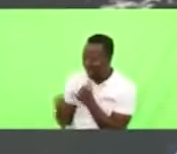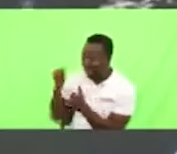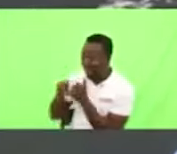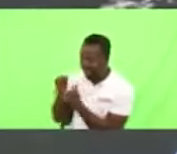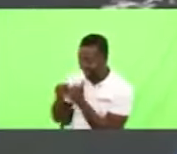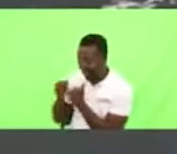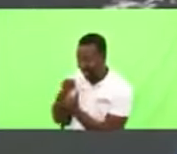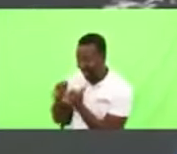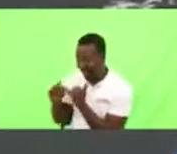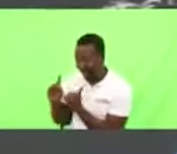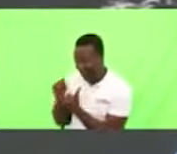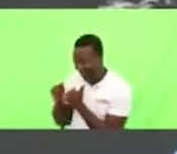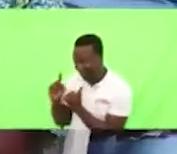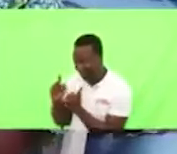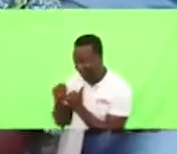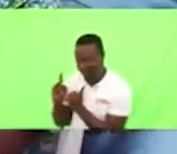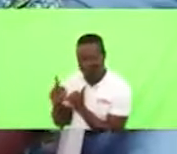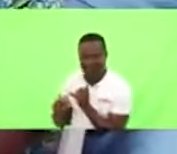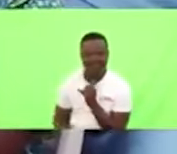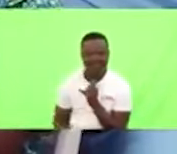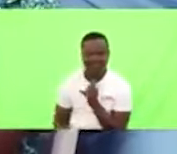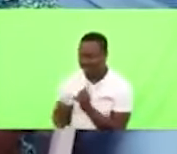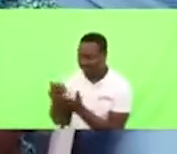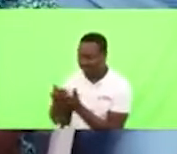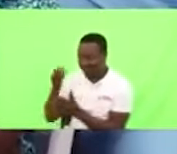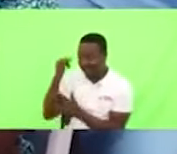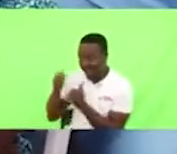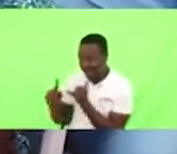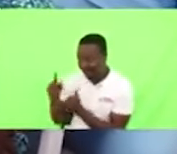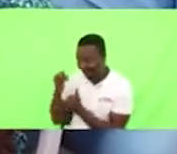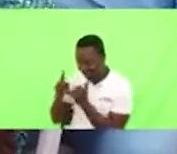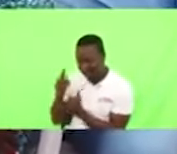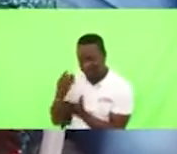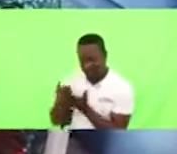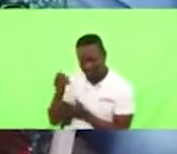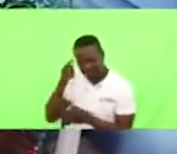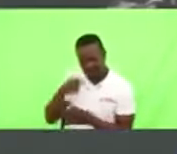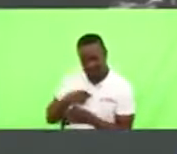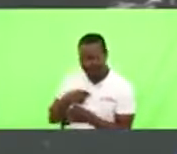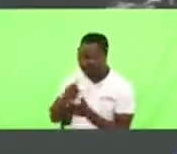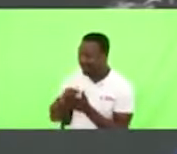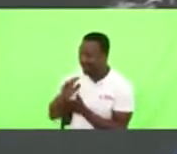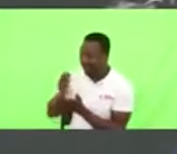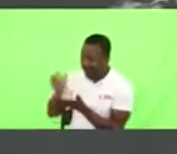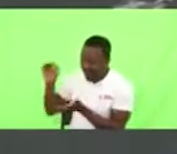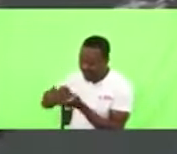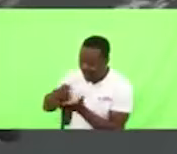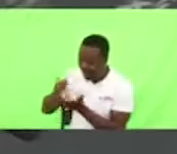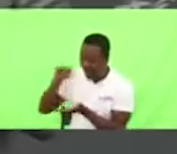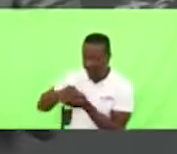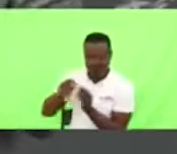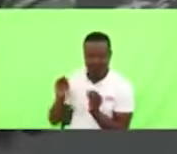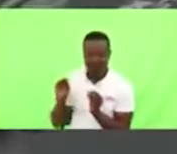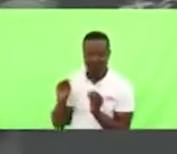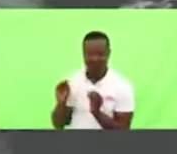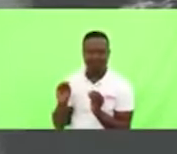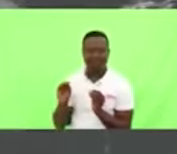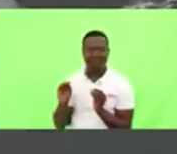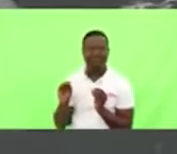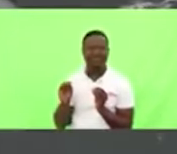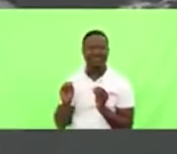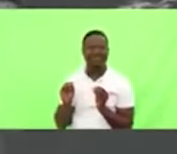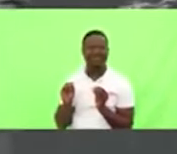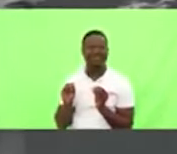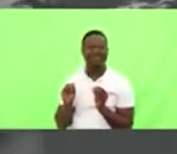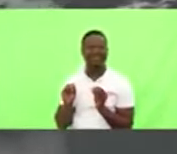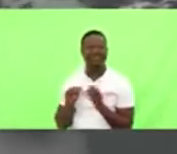Last one, yeah. So just go and buy this one. Last one. I will not let you go and buy any beer for me